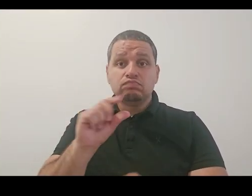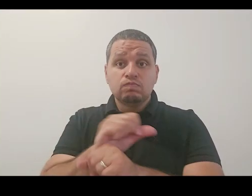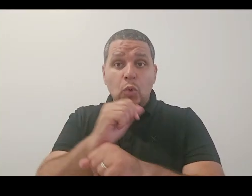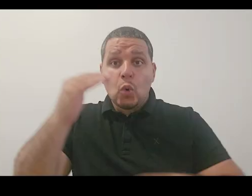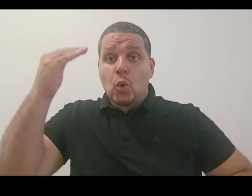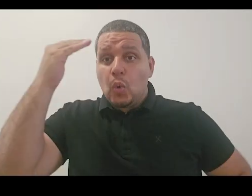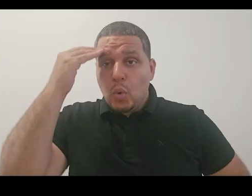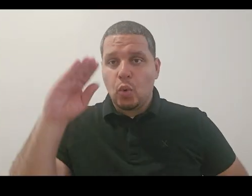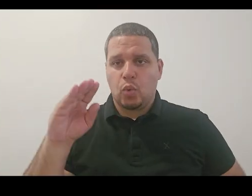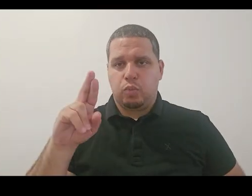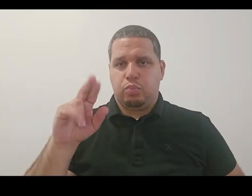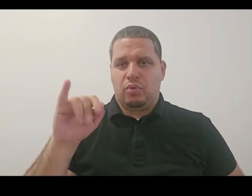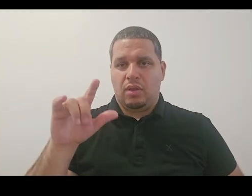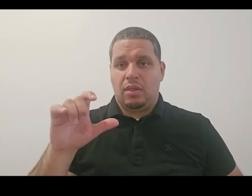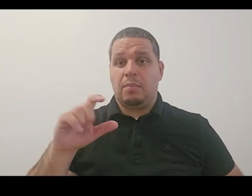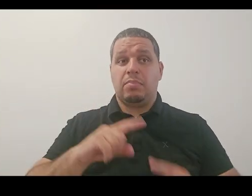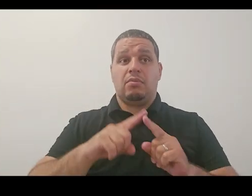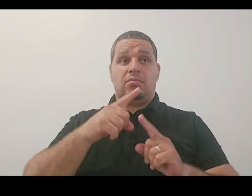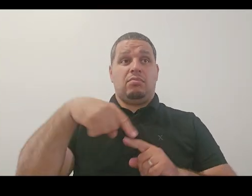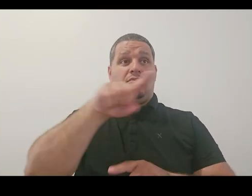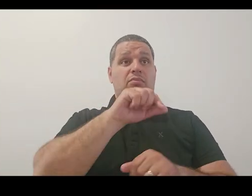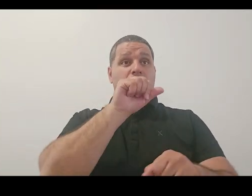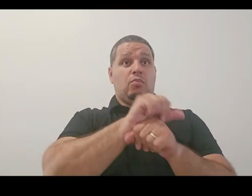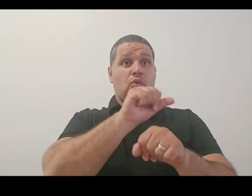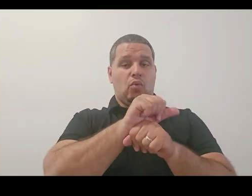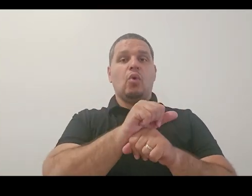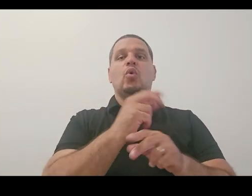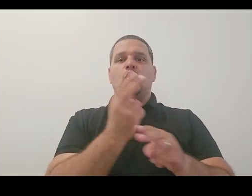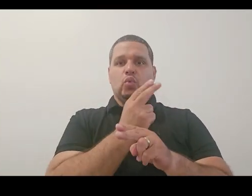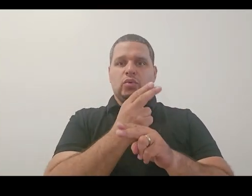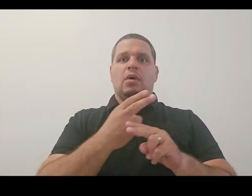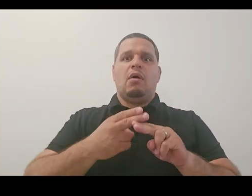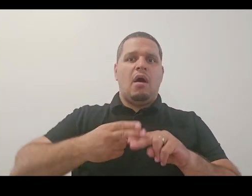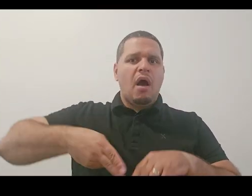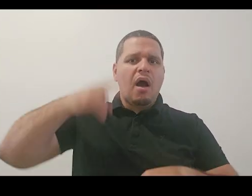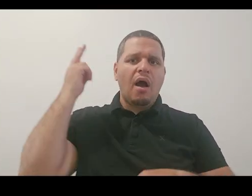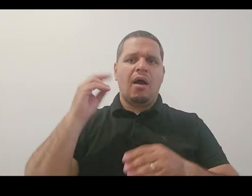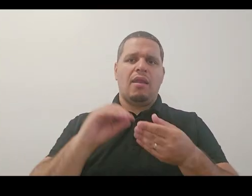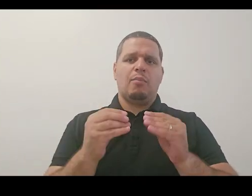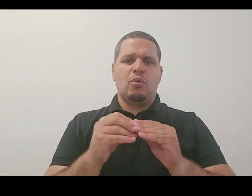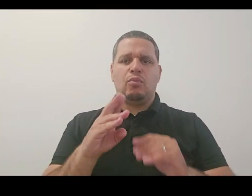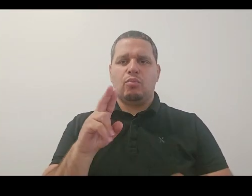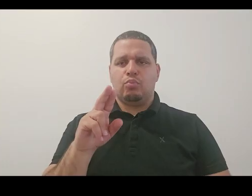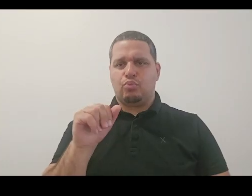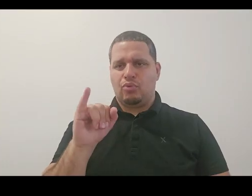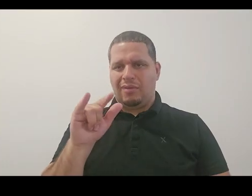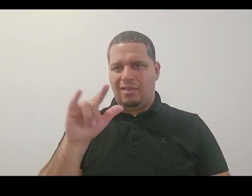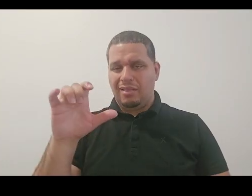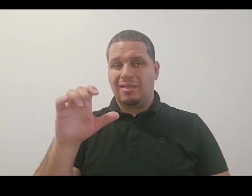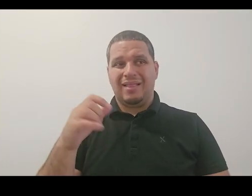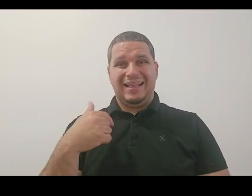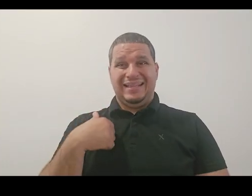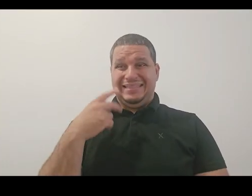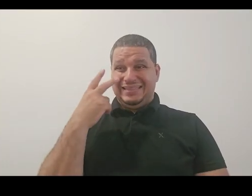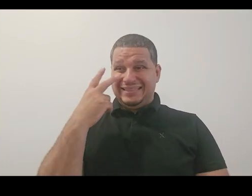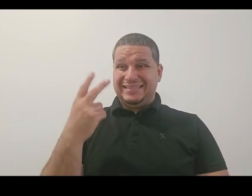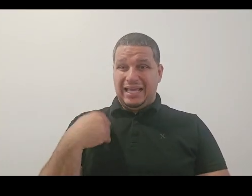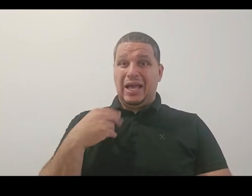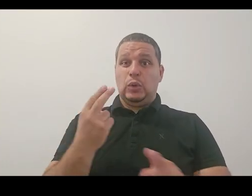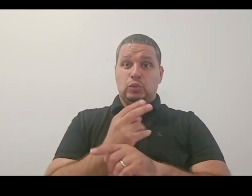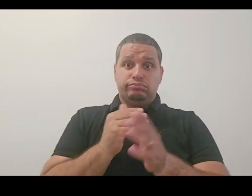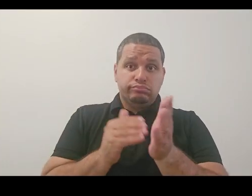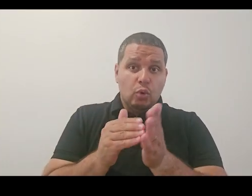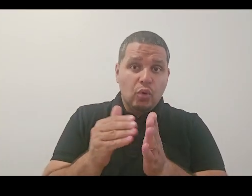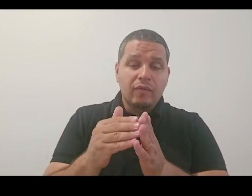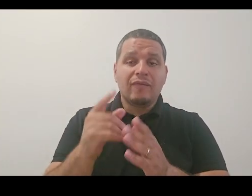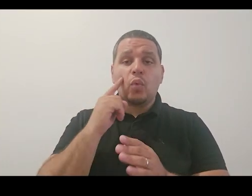but yet those who are employed use it at a really high number. And to kind of see how much I use it for